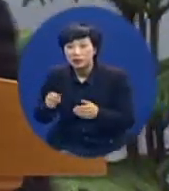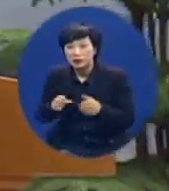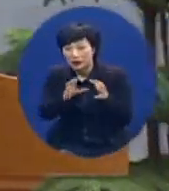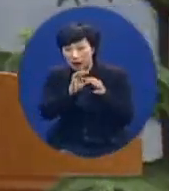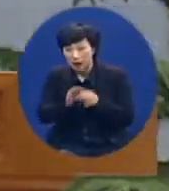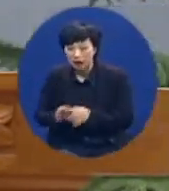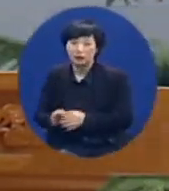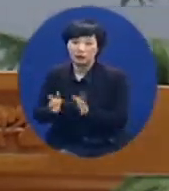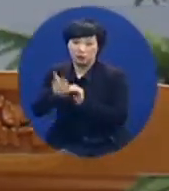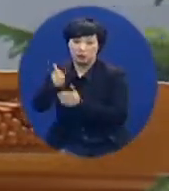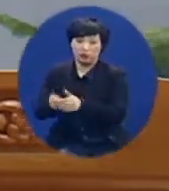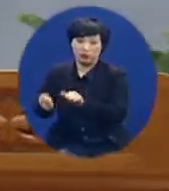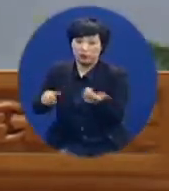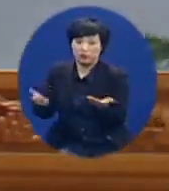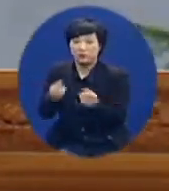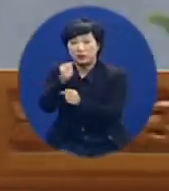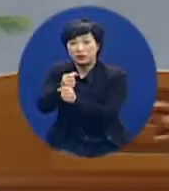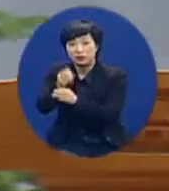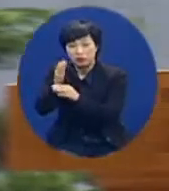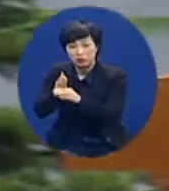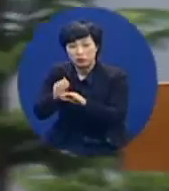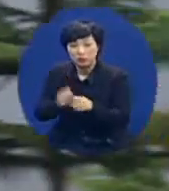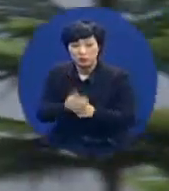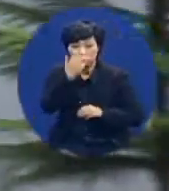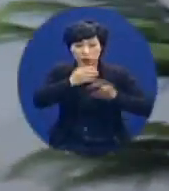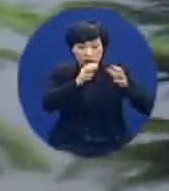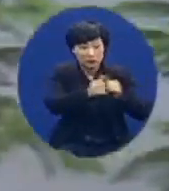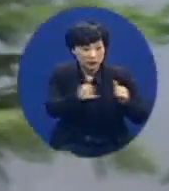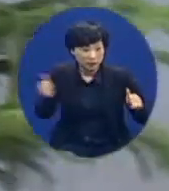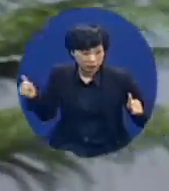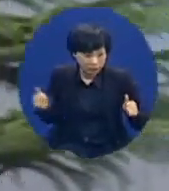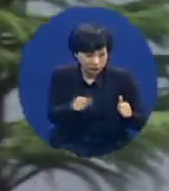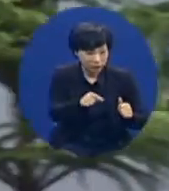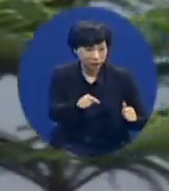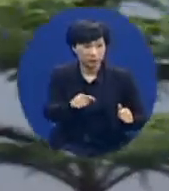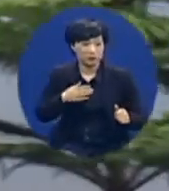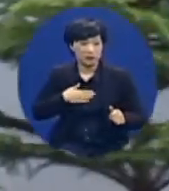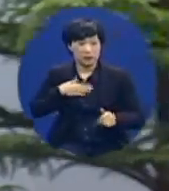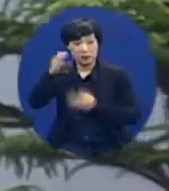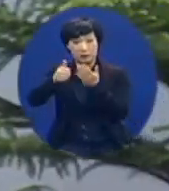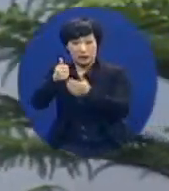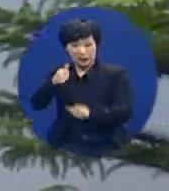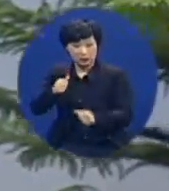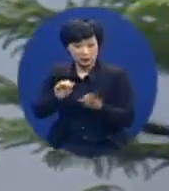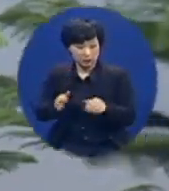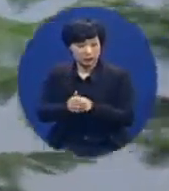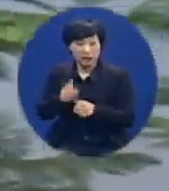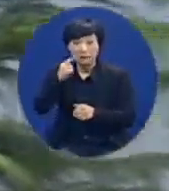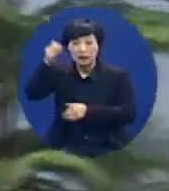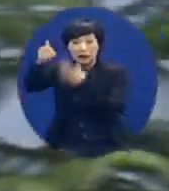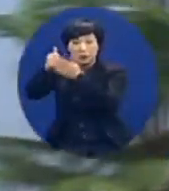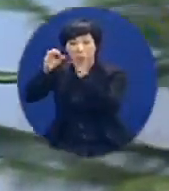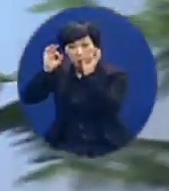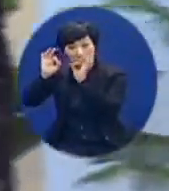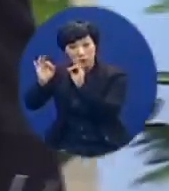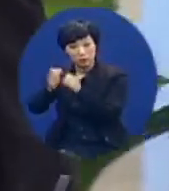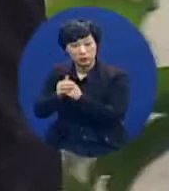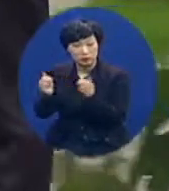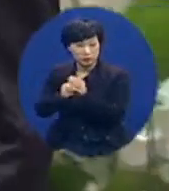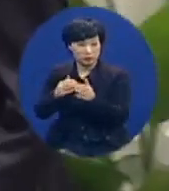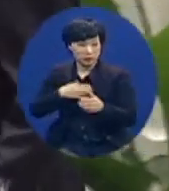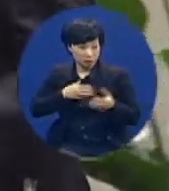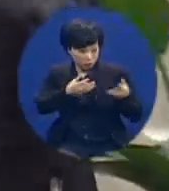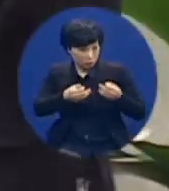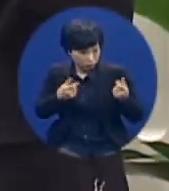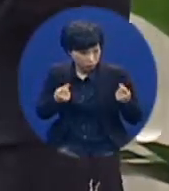To the Jews, I am the Son of God. One who has seen the Father has seen me. Anyone